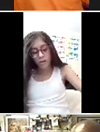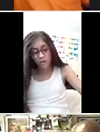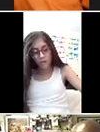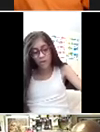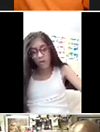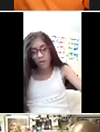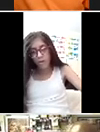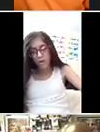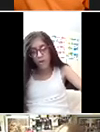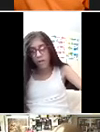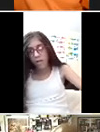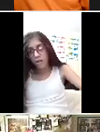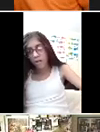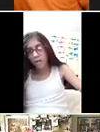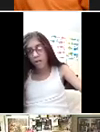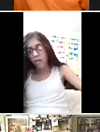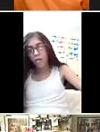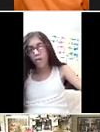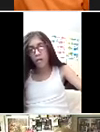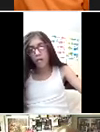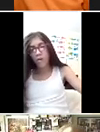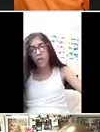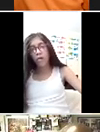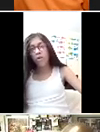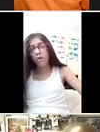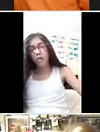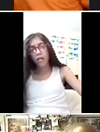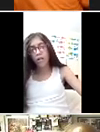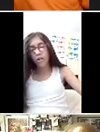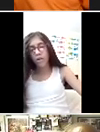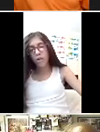So does anybody want to read the introduction? Me.